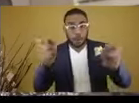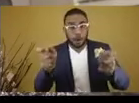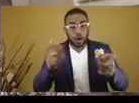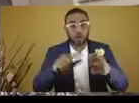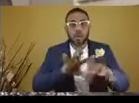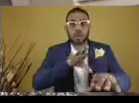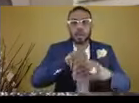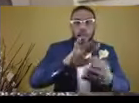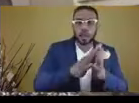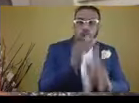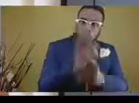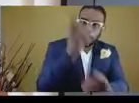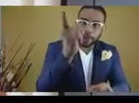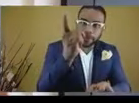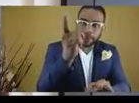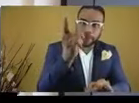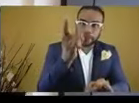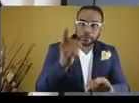right.